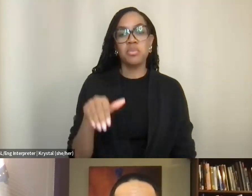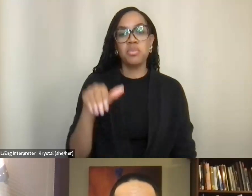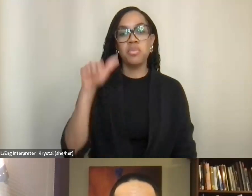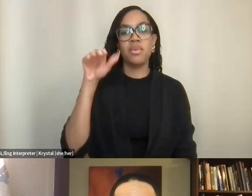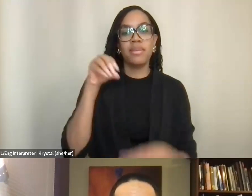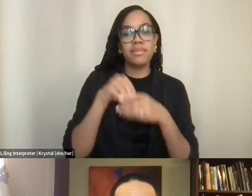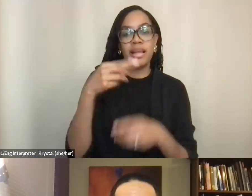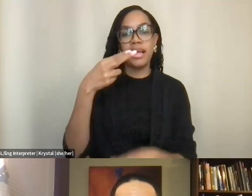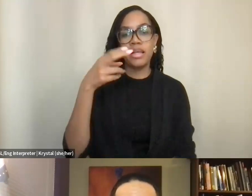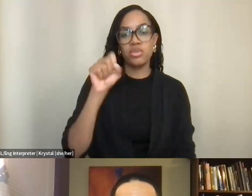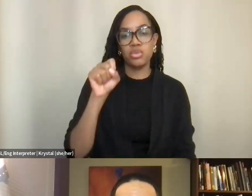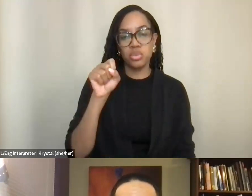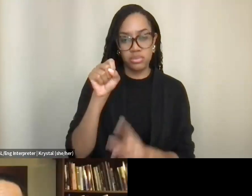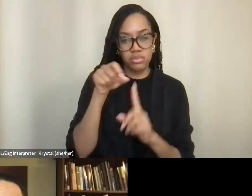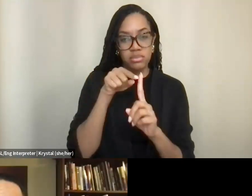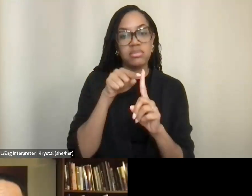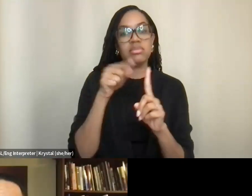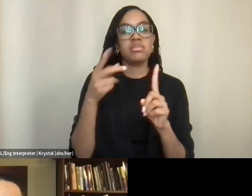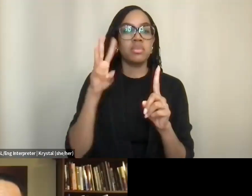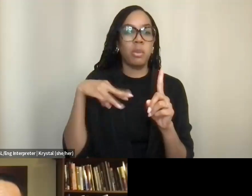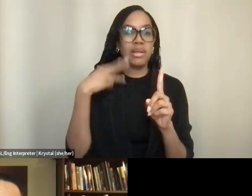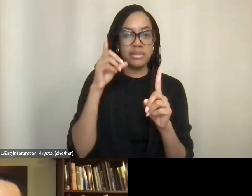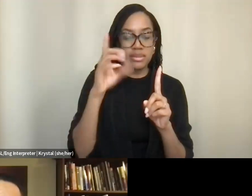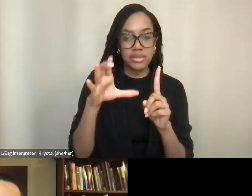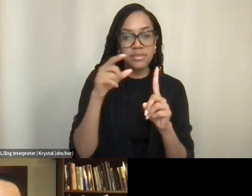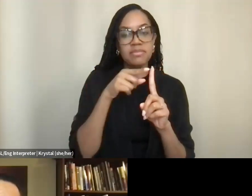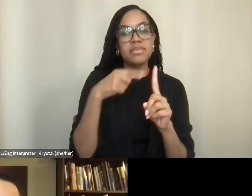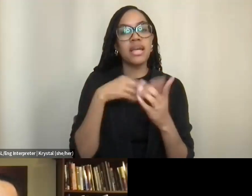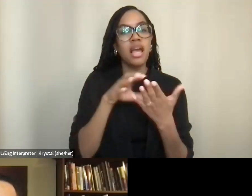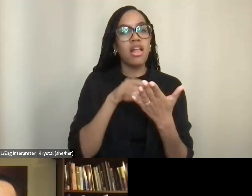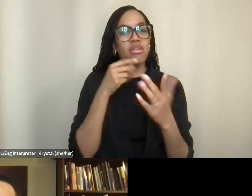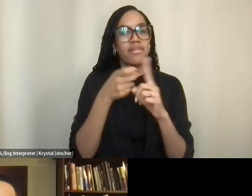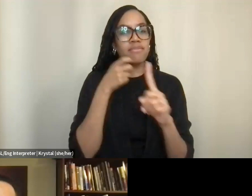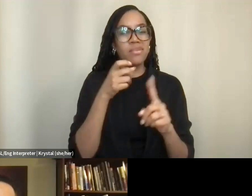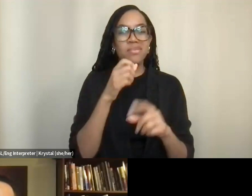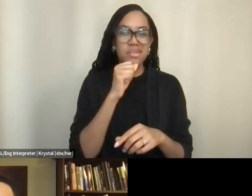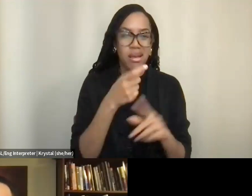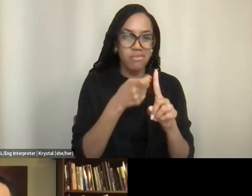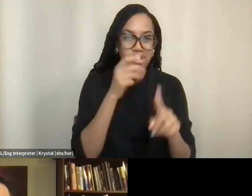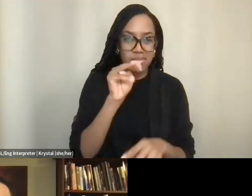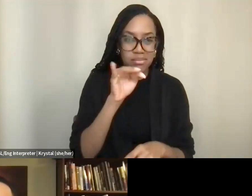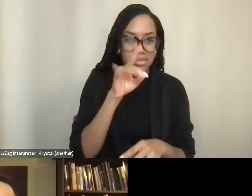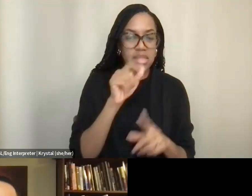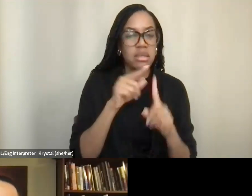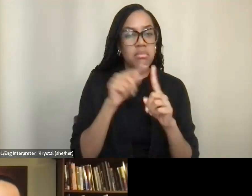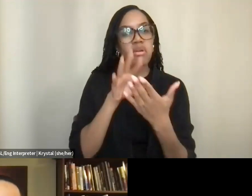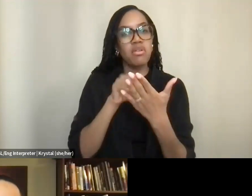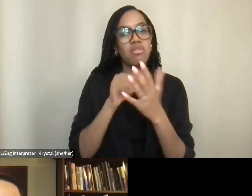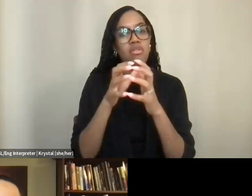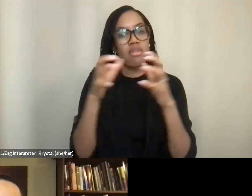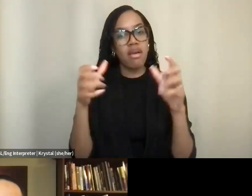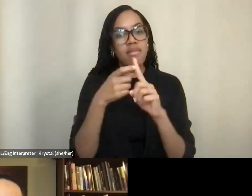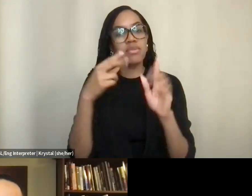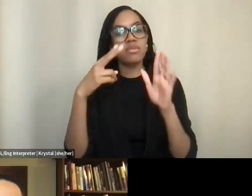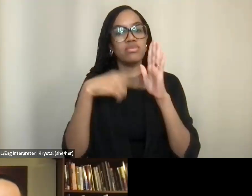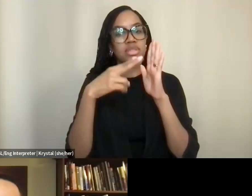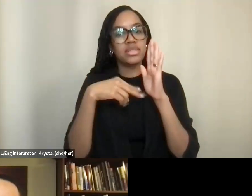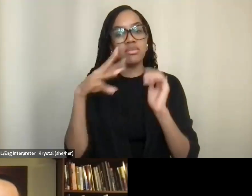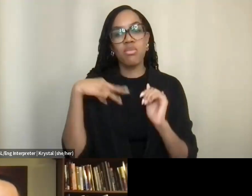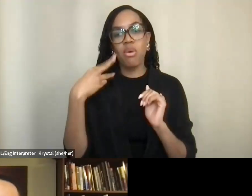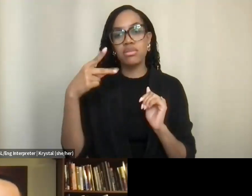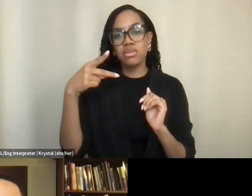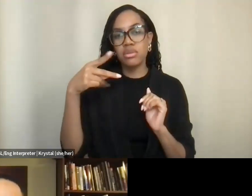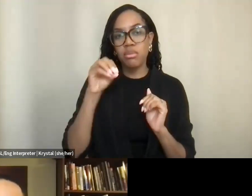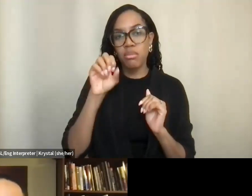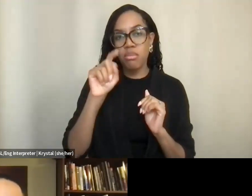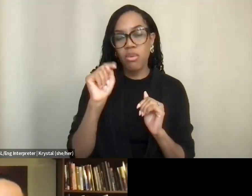not per se from media. As a matter of fact, I learned very little from reading the Washington Post every day in terms of what was happening. But I